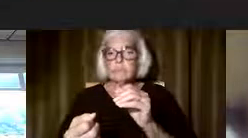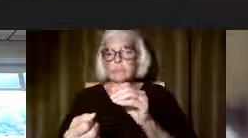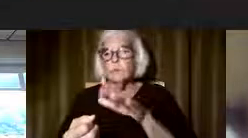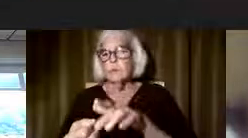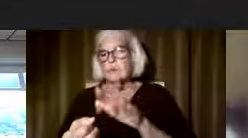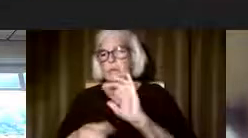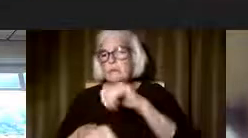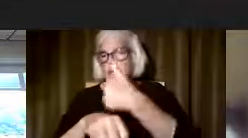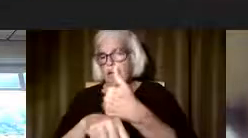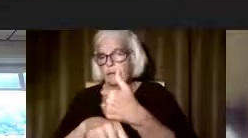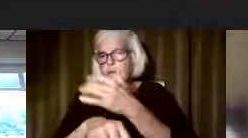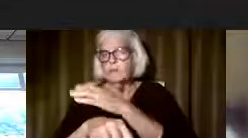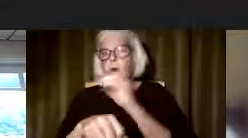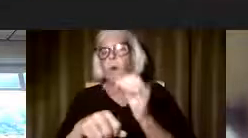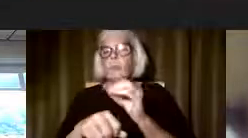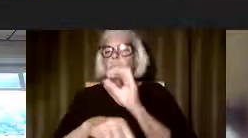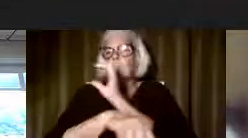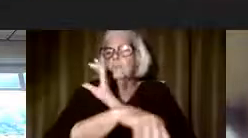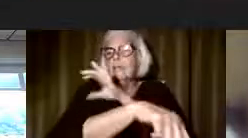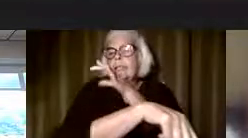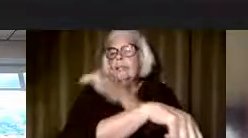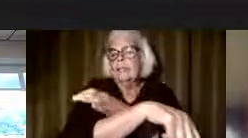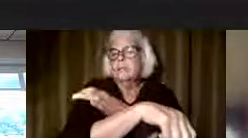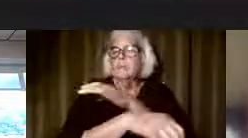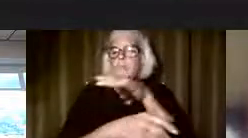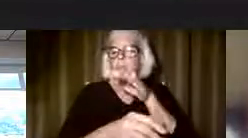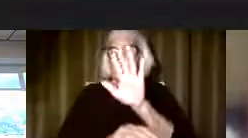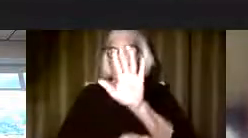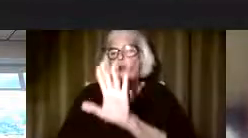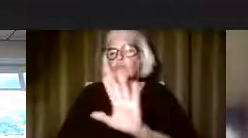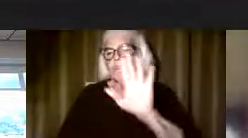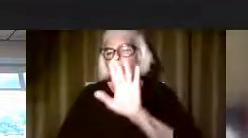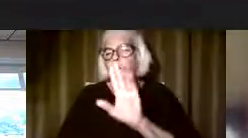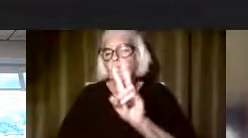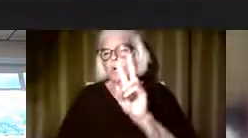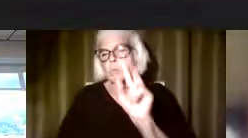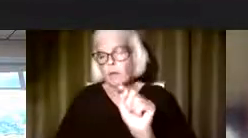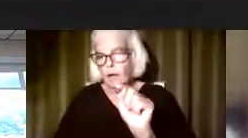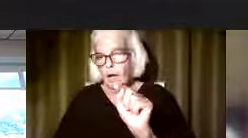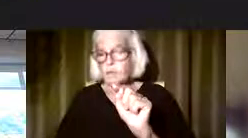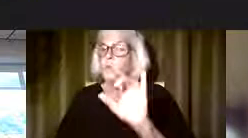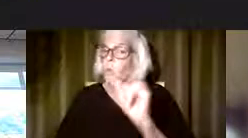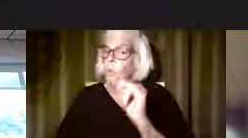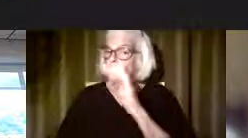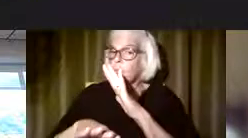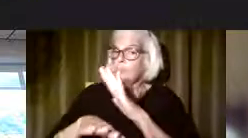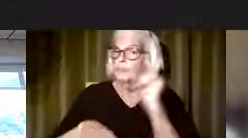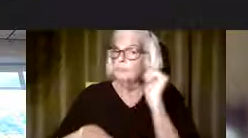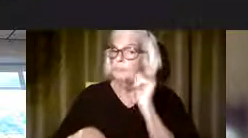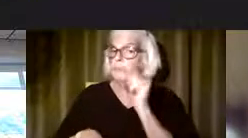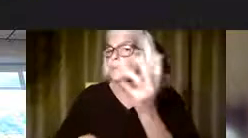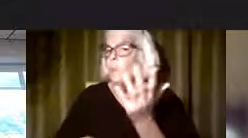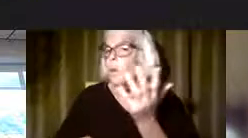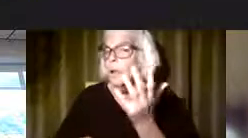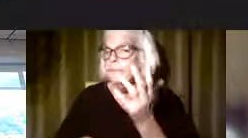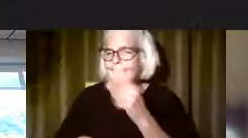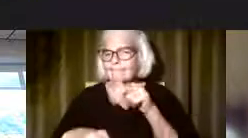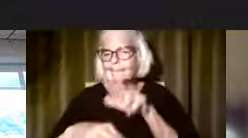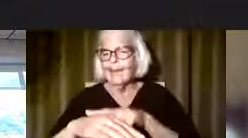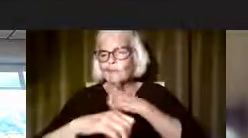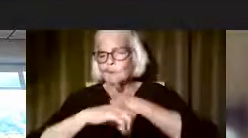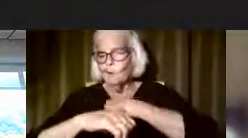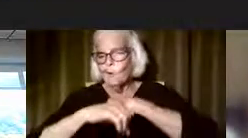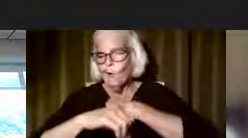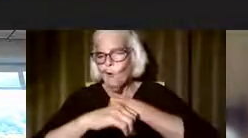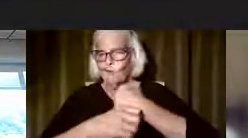the state. The National Guard was also activated, and they collaborated with the state to stand